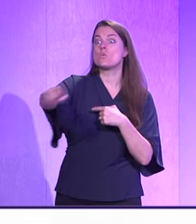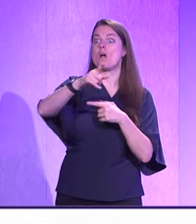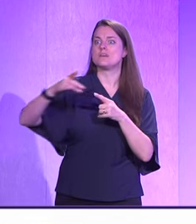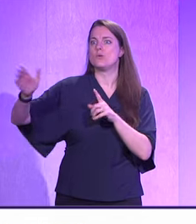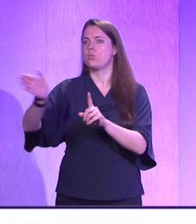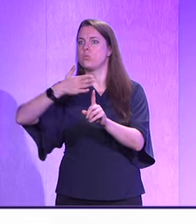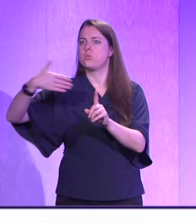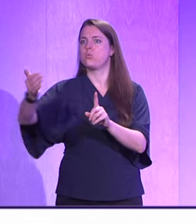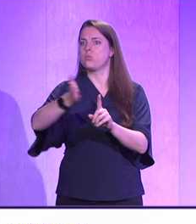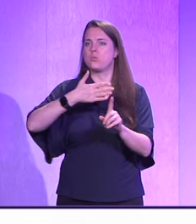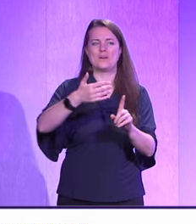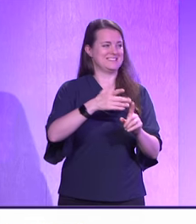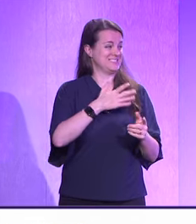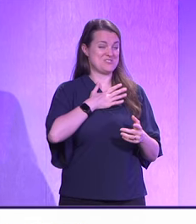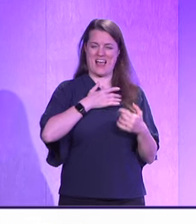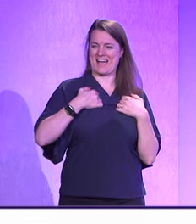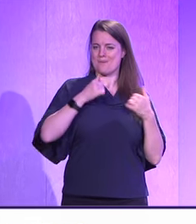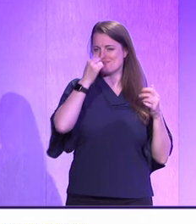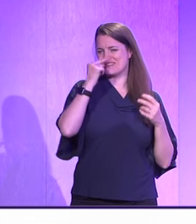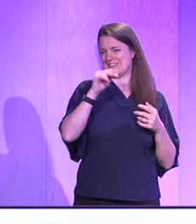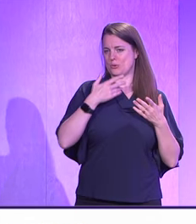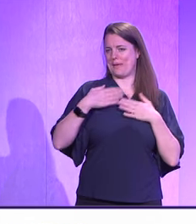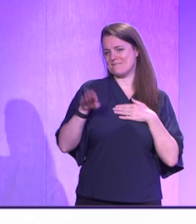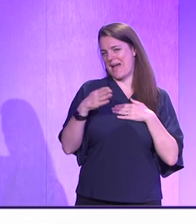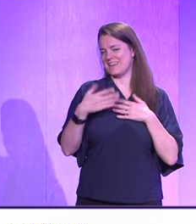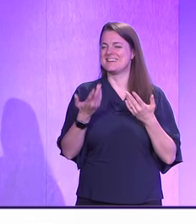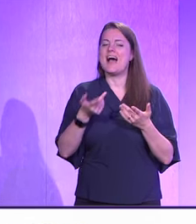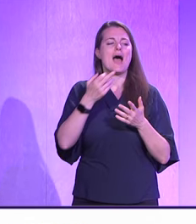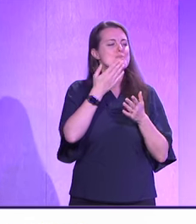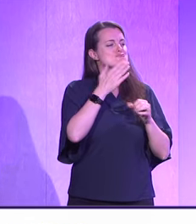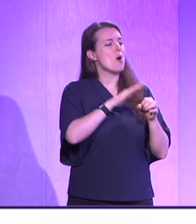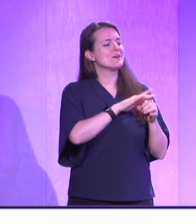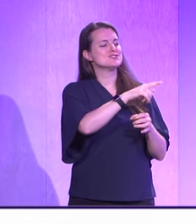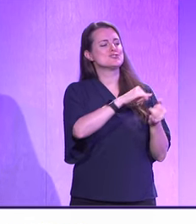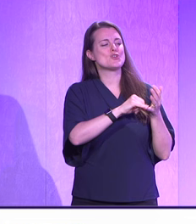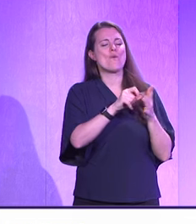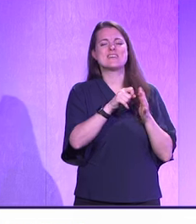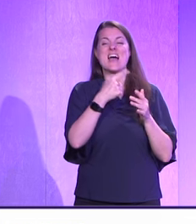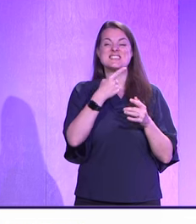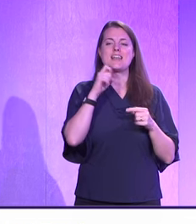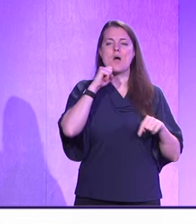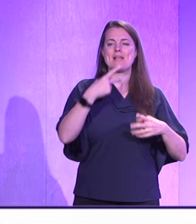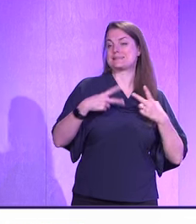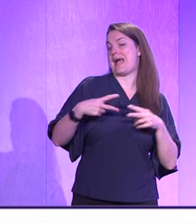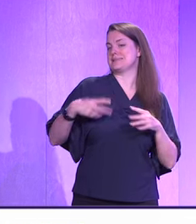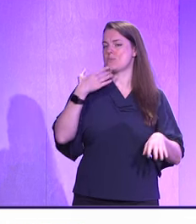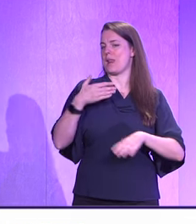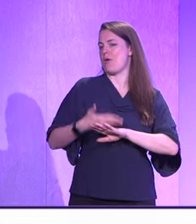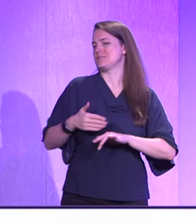gets the scent. Did you like my dance? Was it good? Yeah, okay. I promised Sophie that I'd do some dancing, but that was the